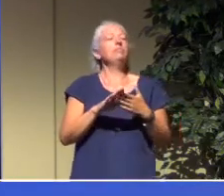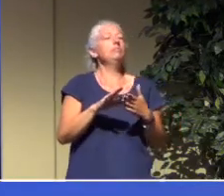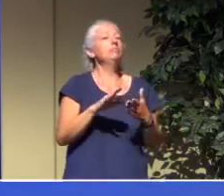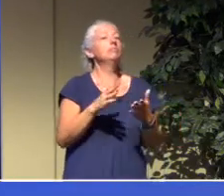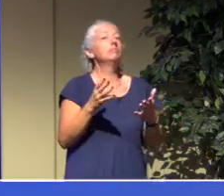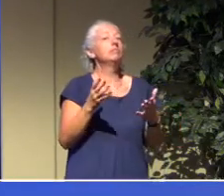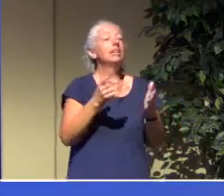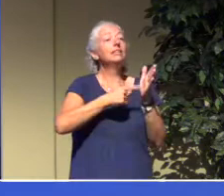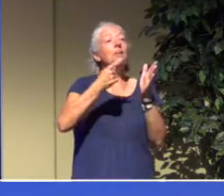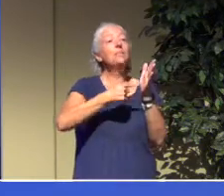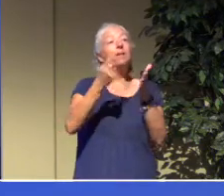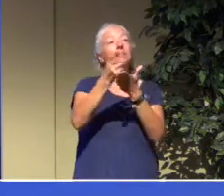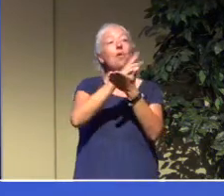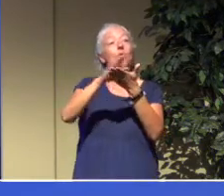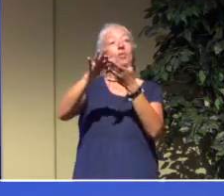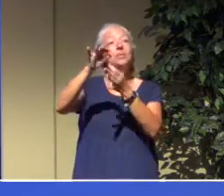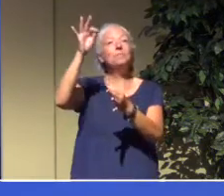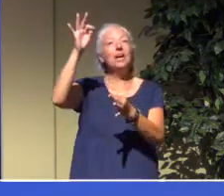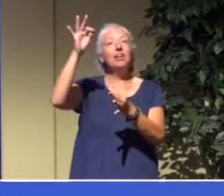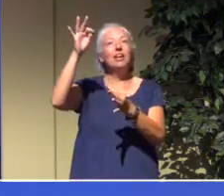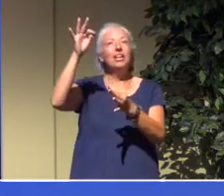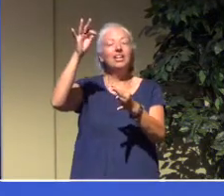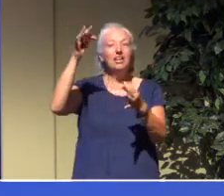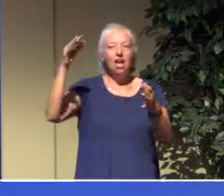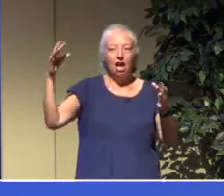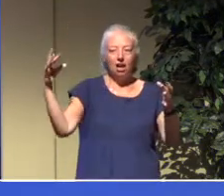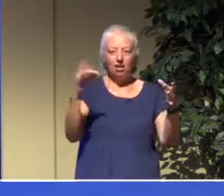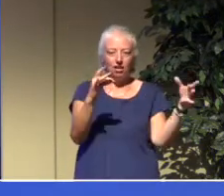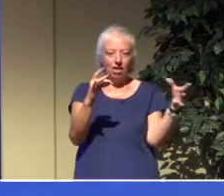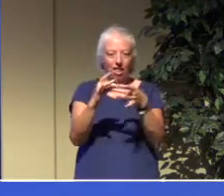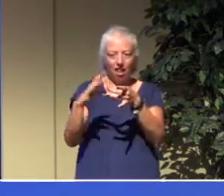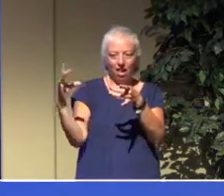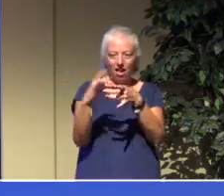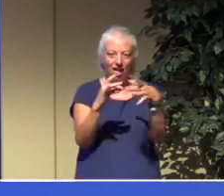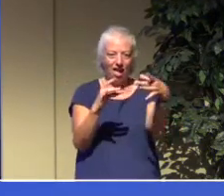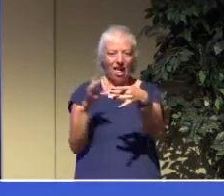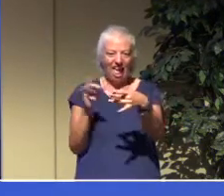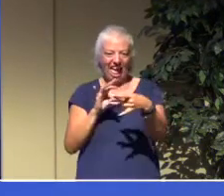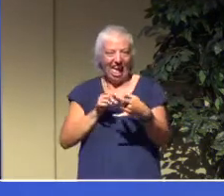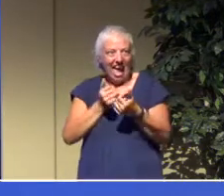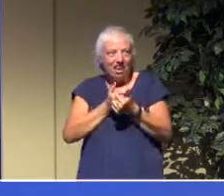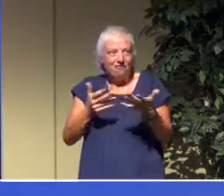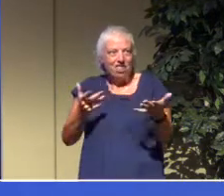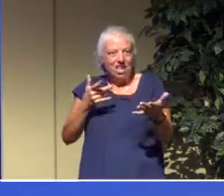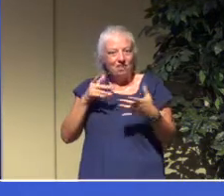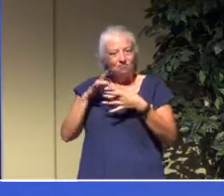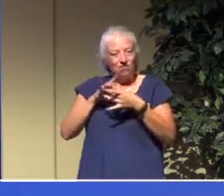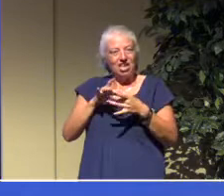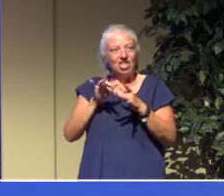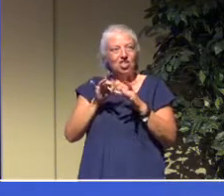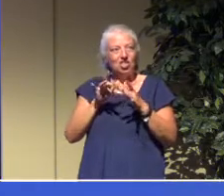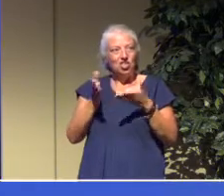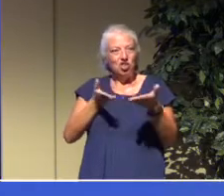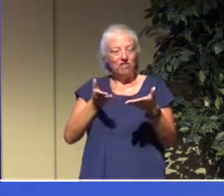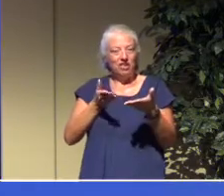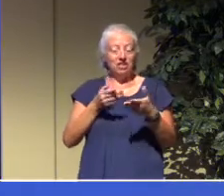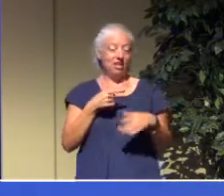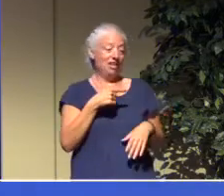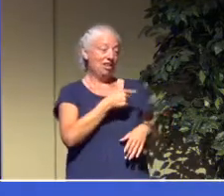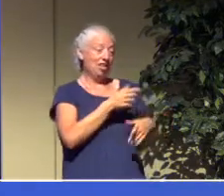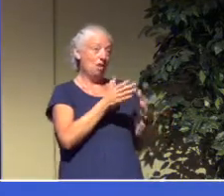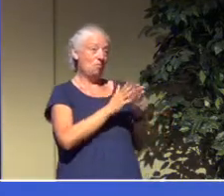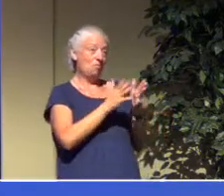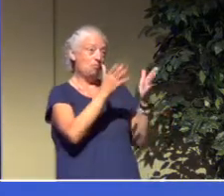sometimes the Holy Spirit just weaves together the whole service. Like, you know, the praise band has just the slightest